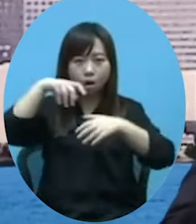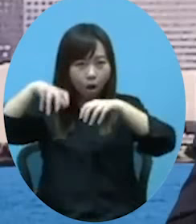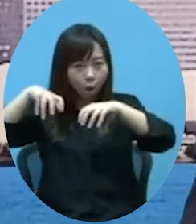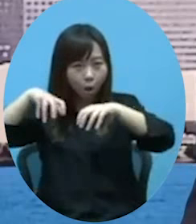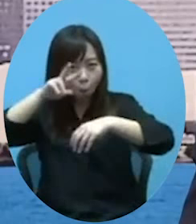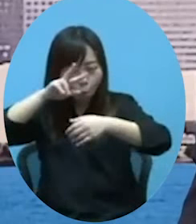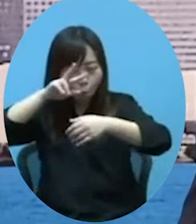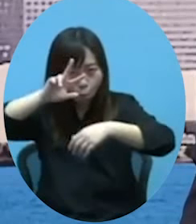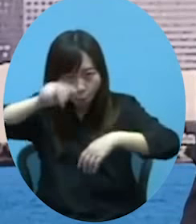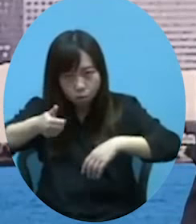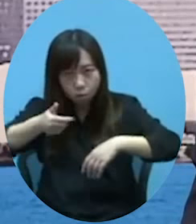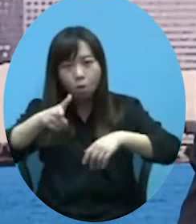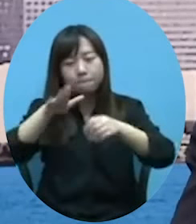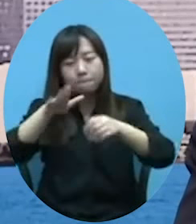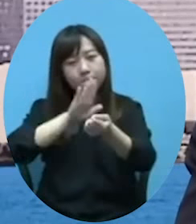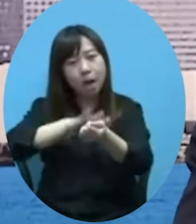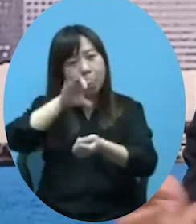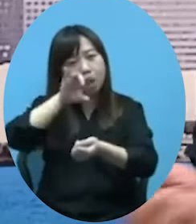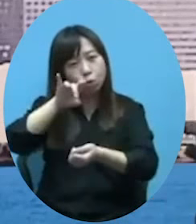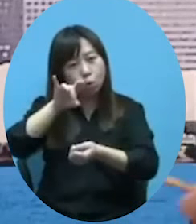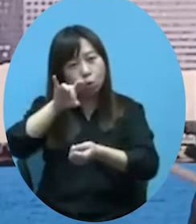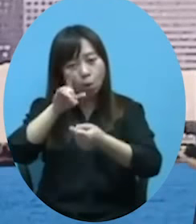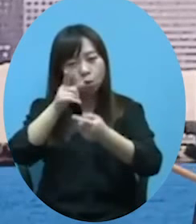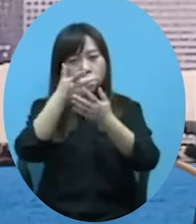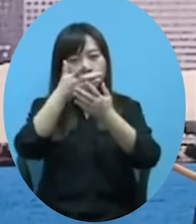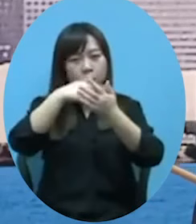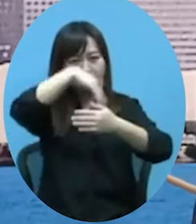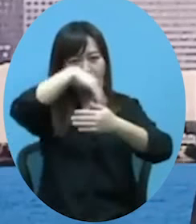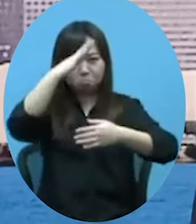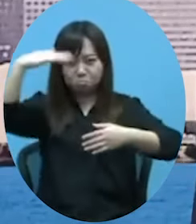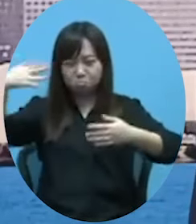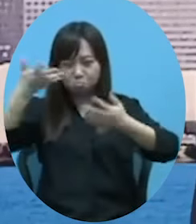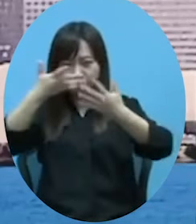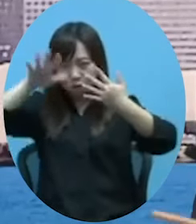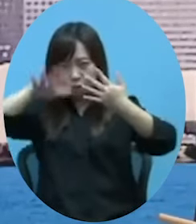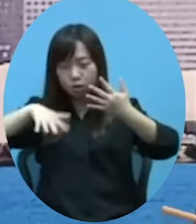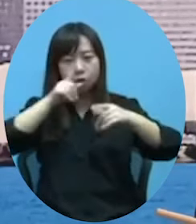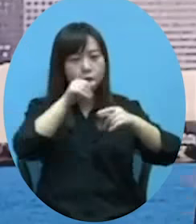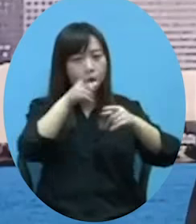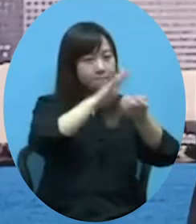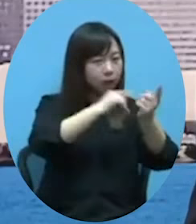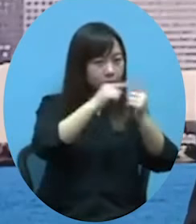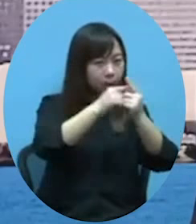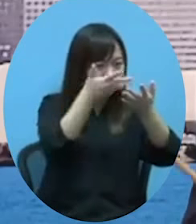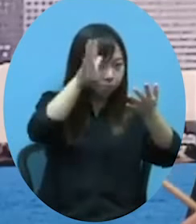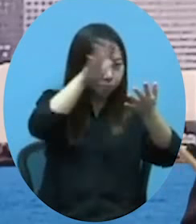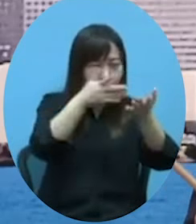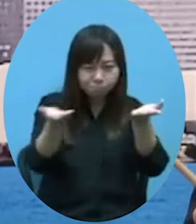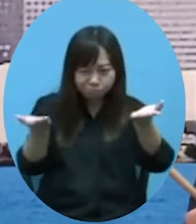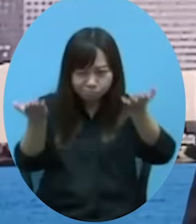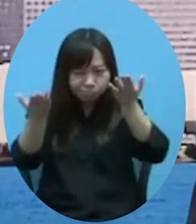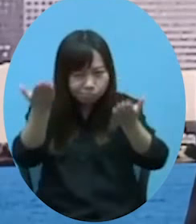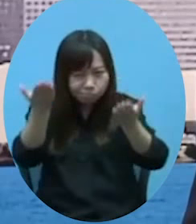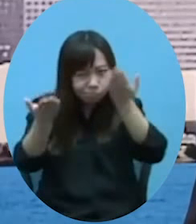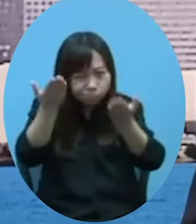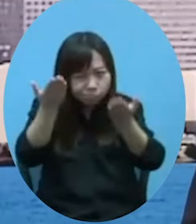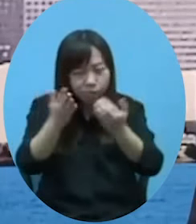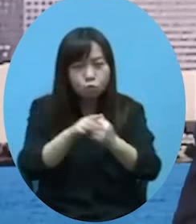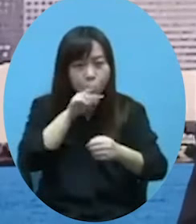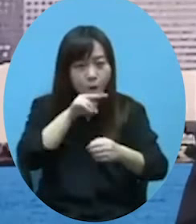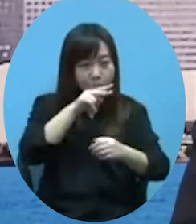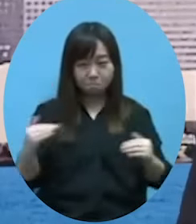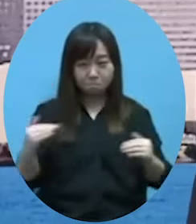are to the virus isolated from the patientso they can compareso iftotally identicalthat meansthere's no mutationyeah